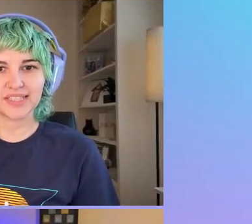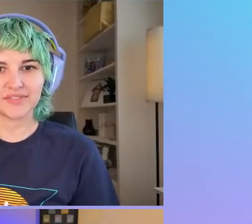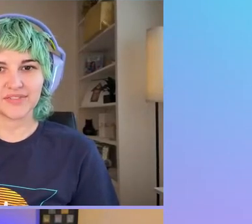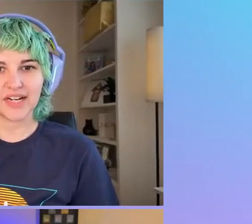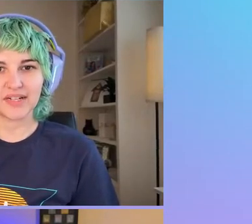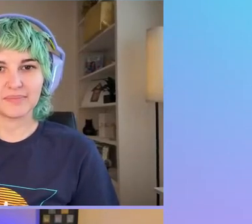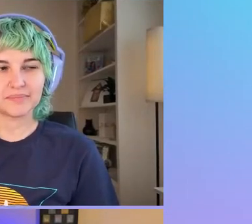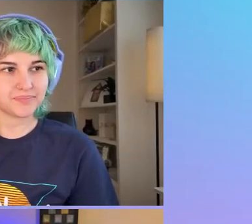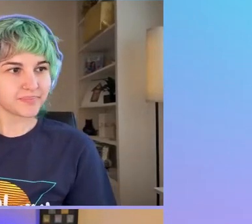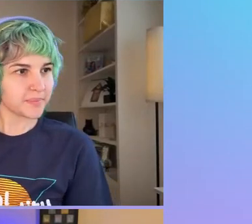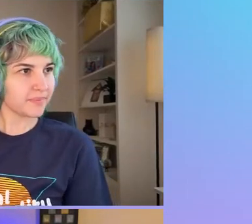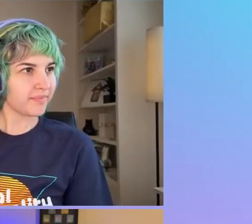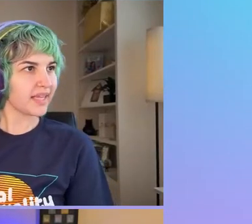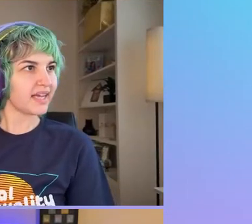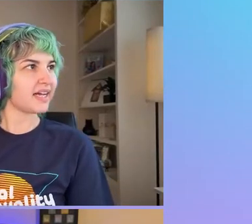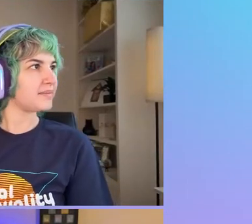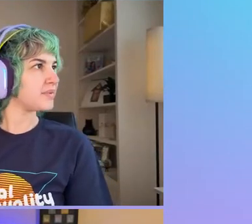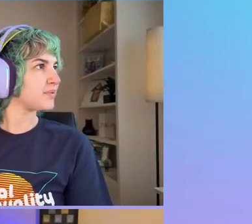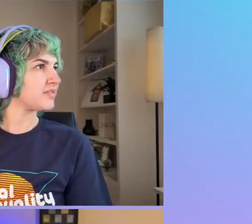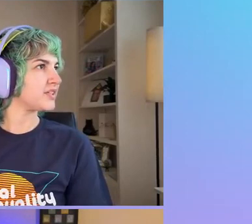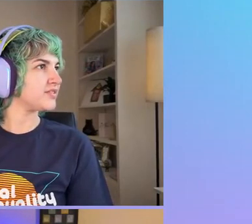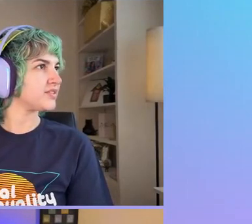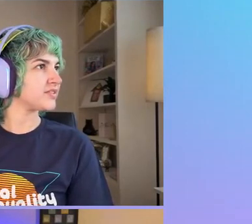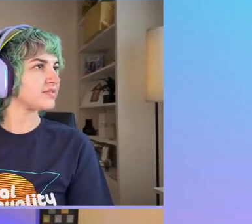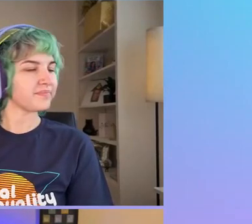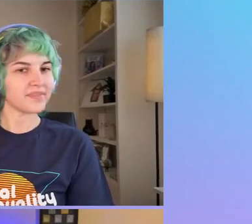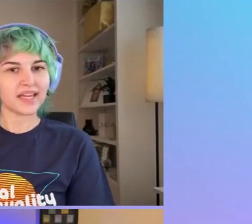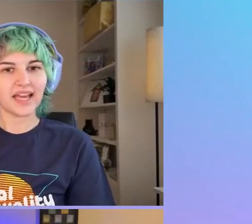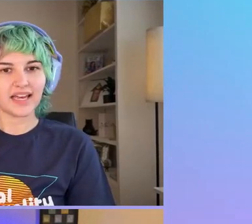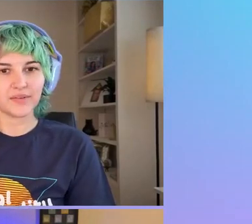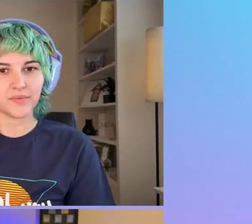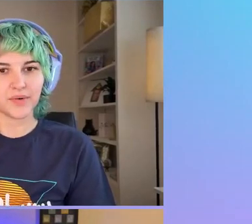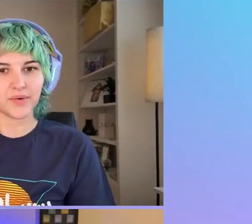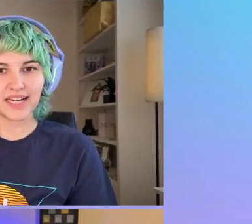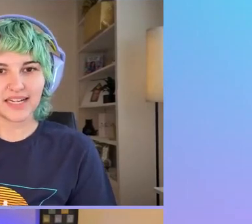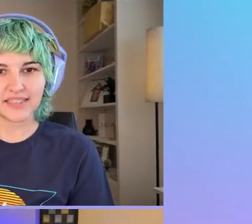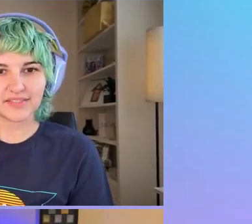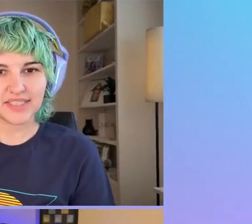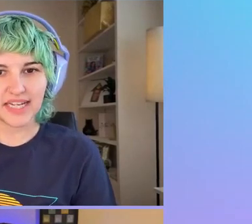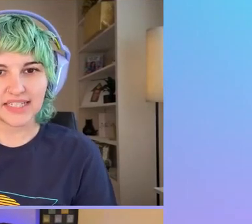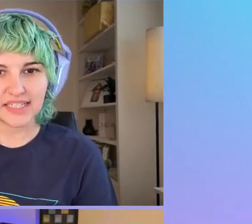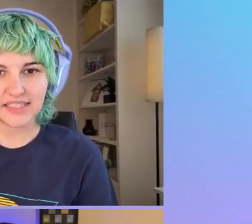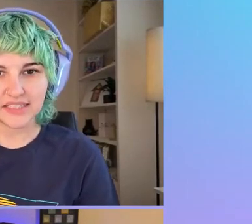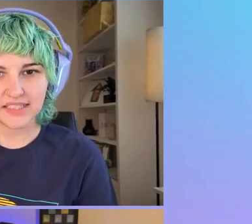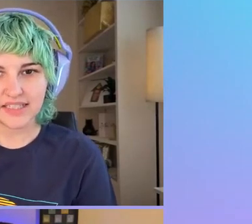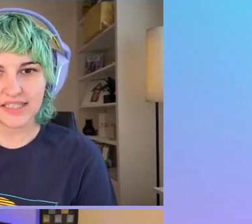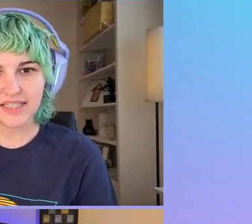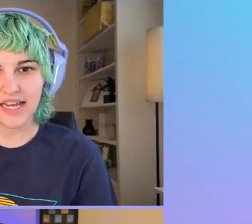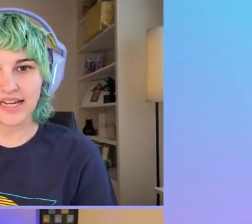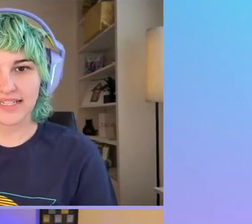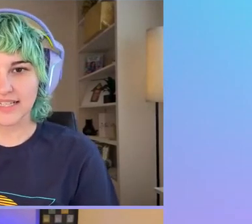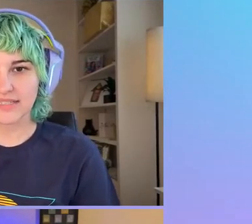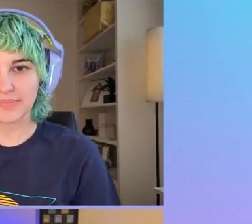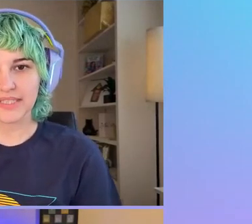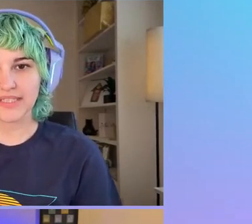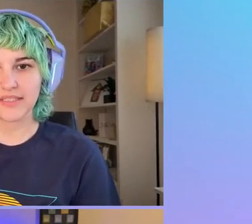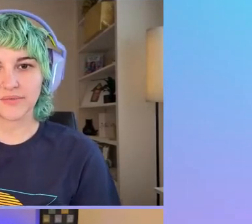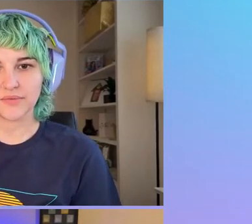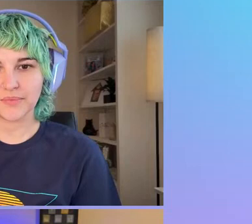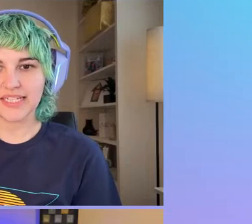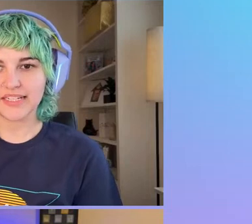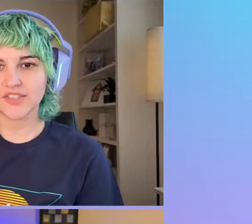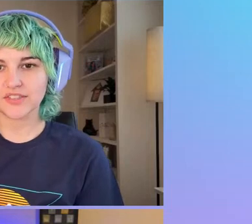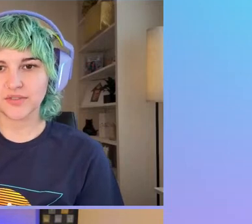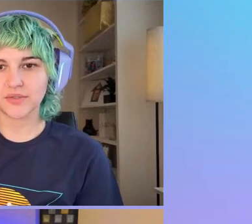with one from one of our users. What kind of data does the AI